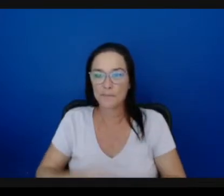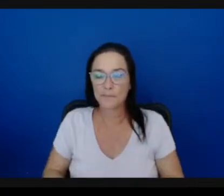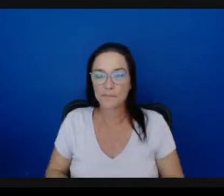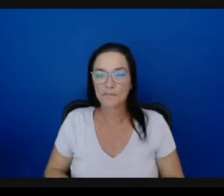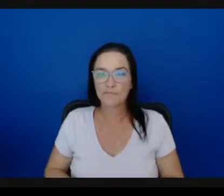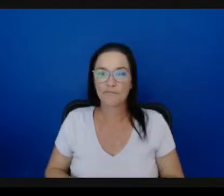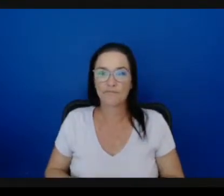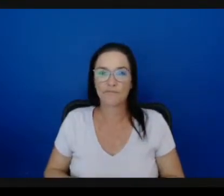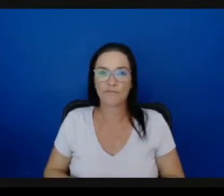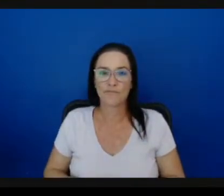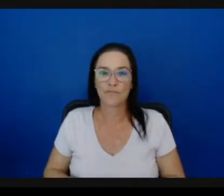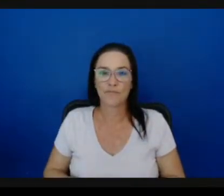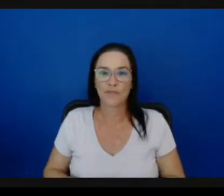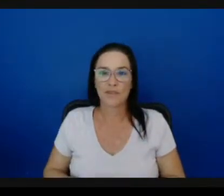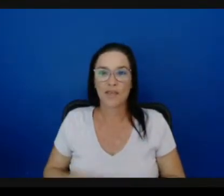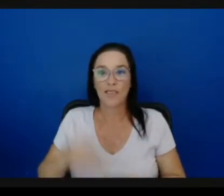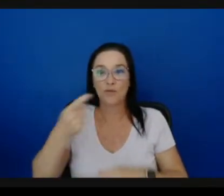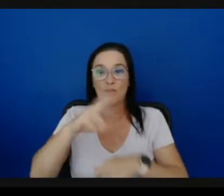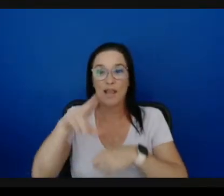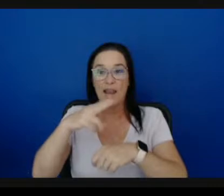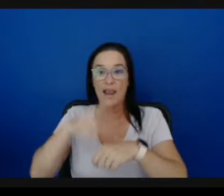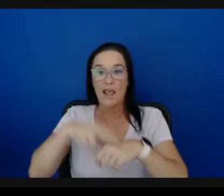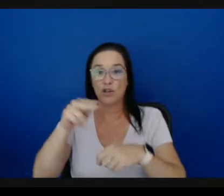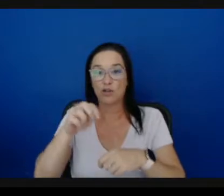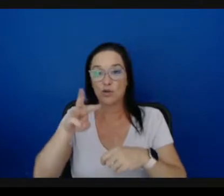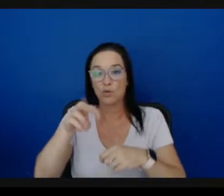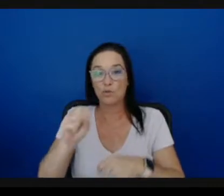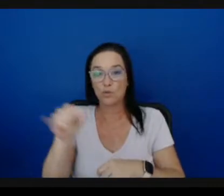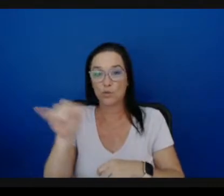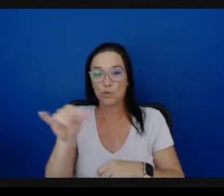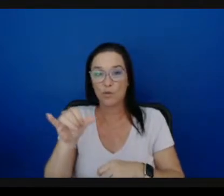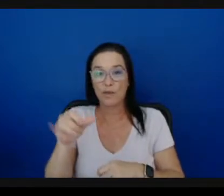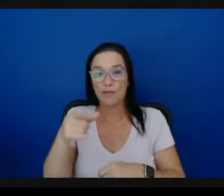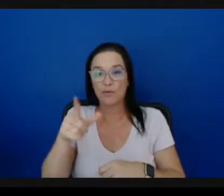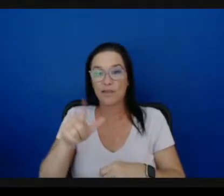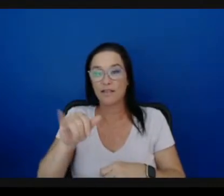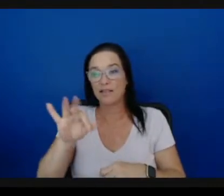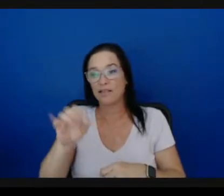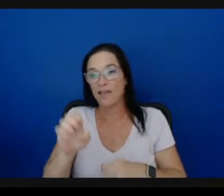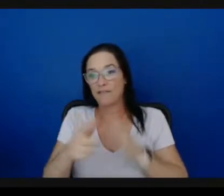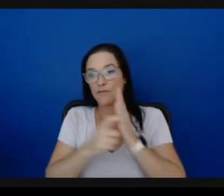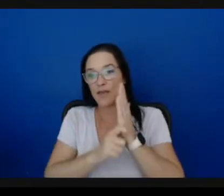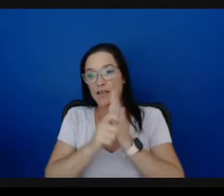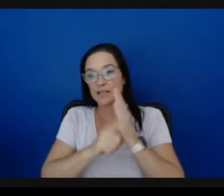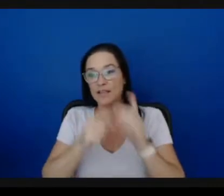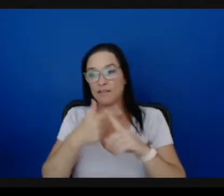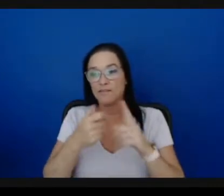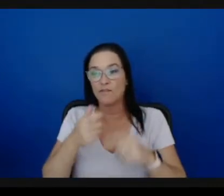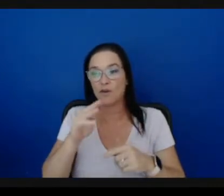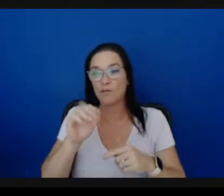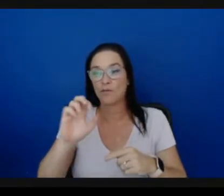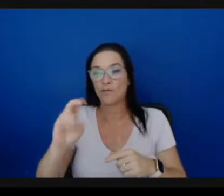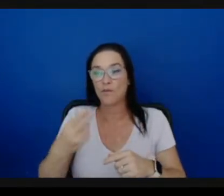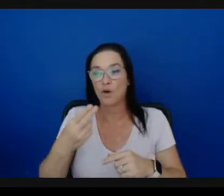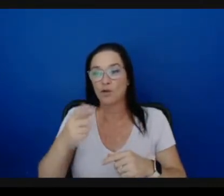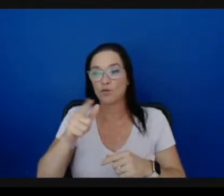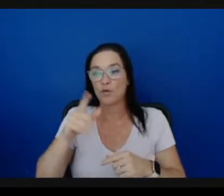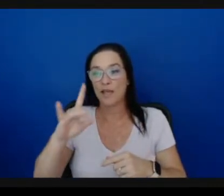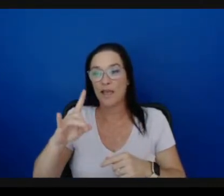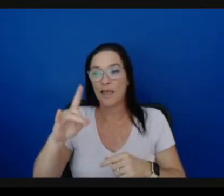big an event this was. It's made national news as well. Here's Life magazine from March 28th, 55.